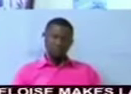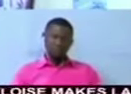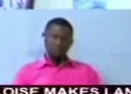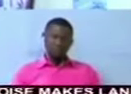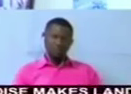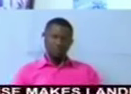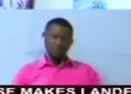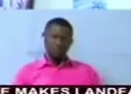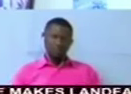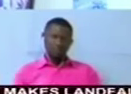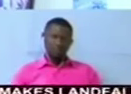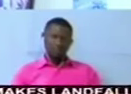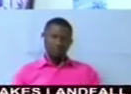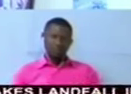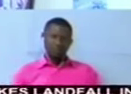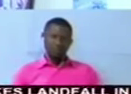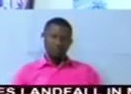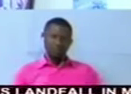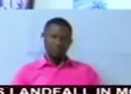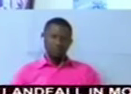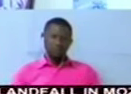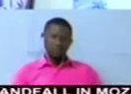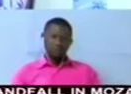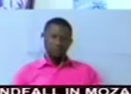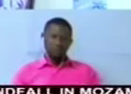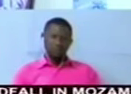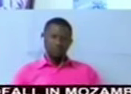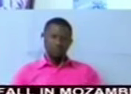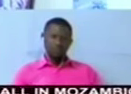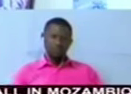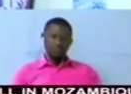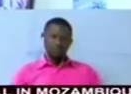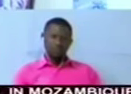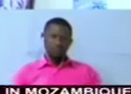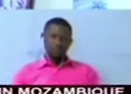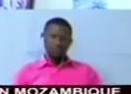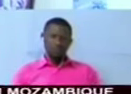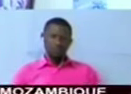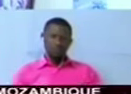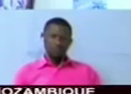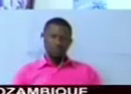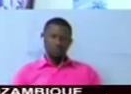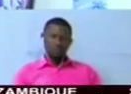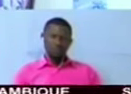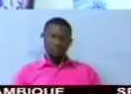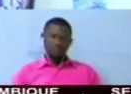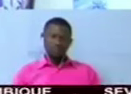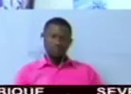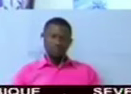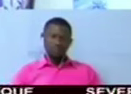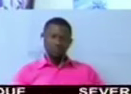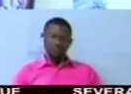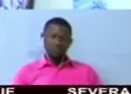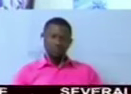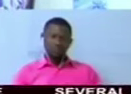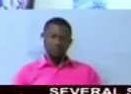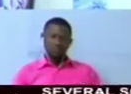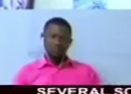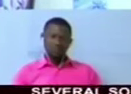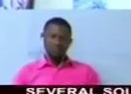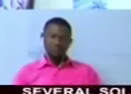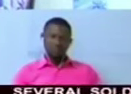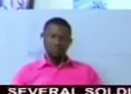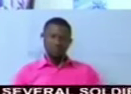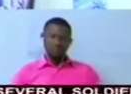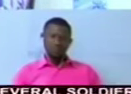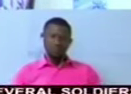rafet be fonka gi ak ormal biñ la ormal ci tunda woowu nga dekké fa melni tuuma bi yaxana ci bari ci loolu. Tuuma